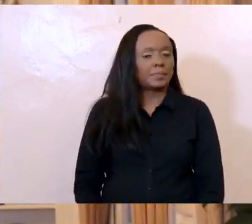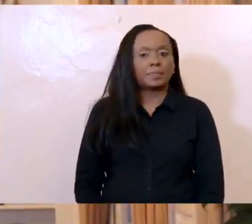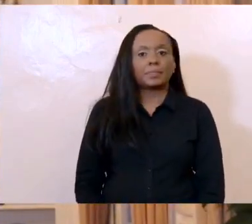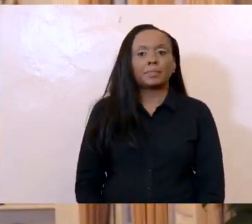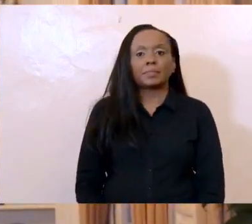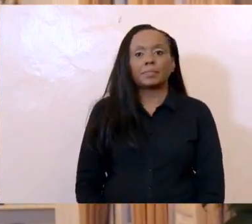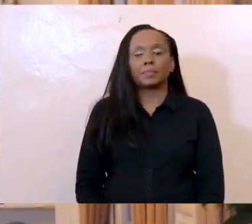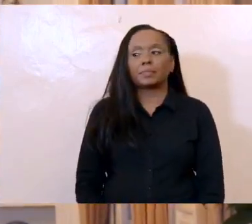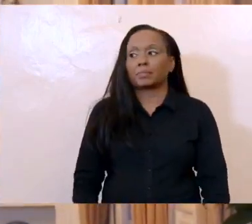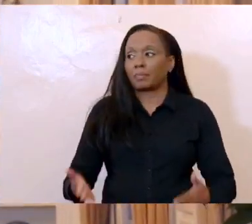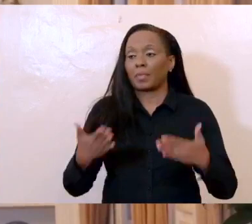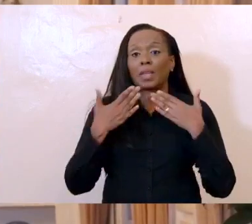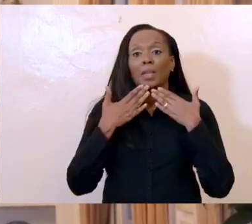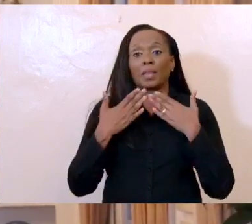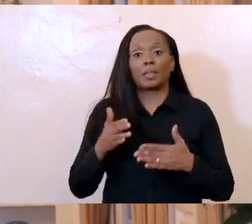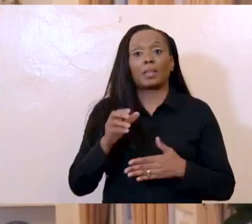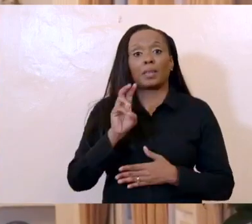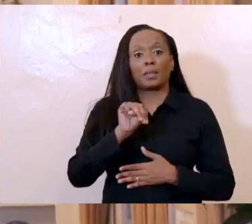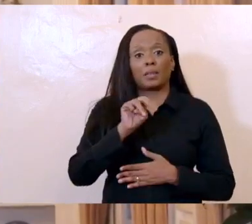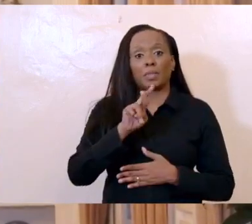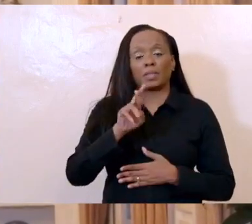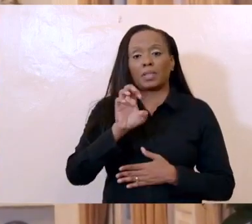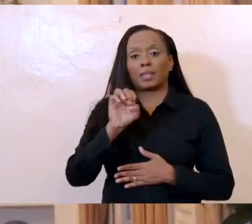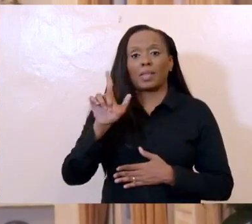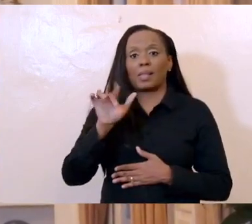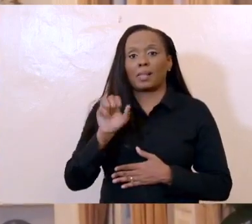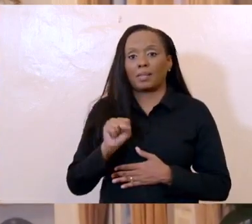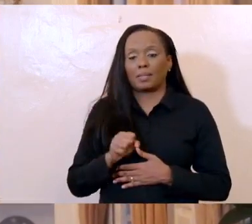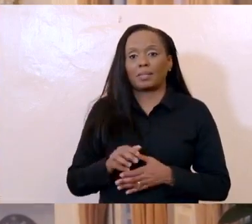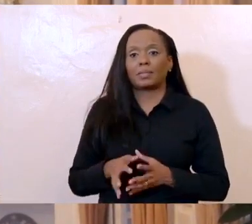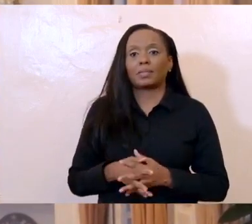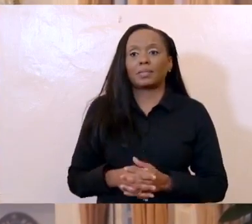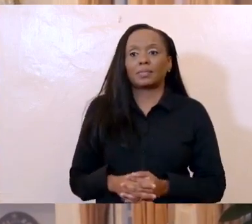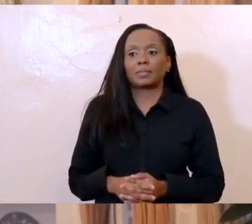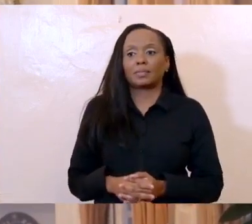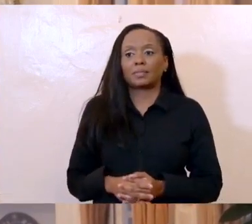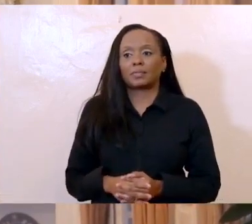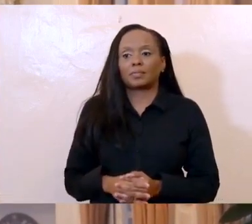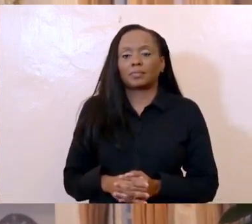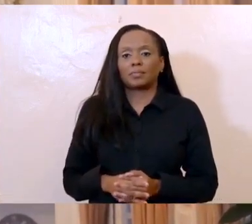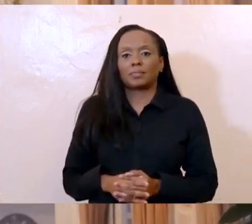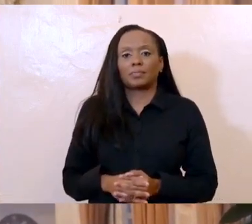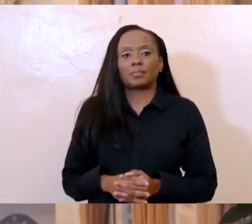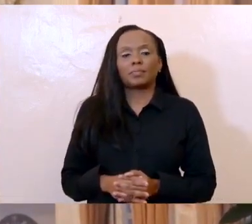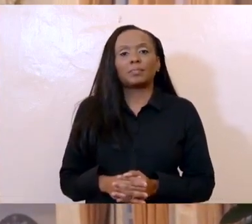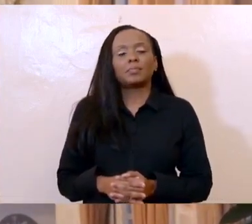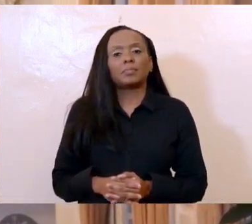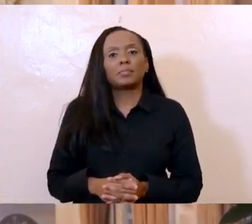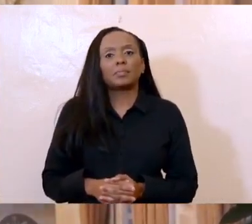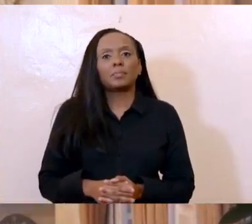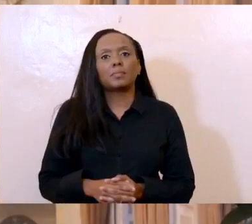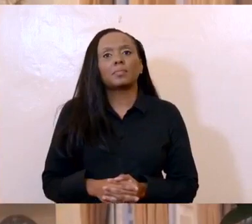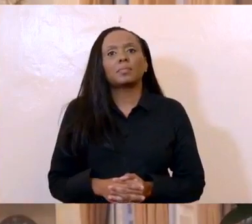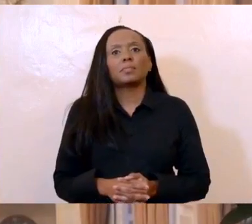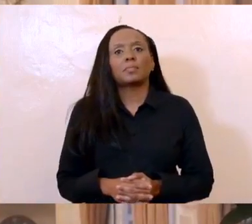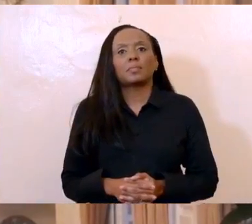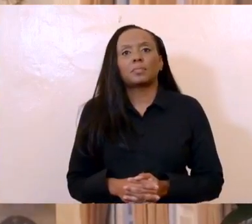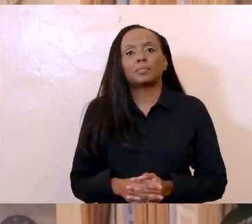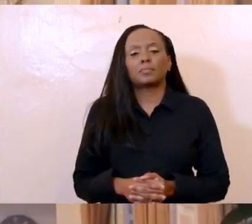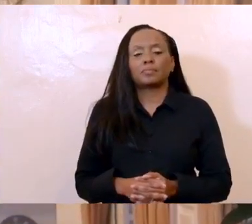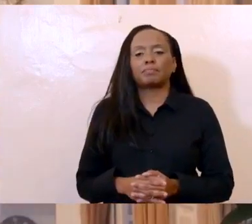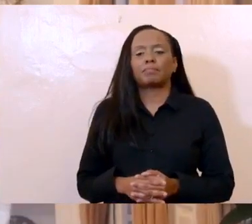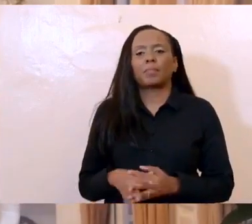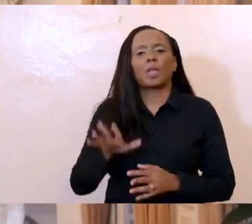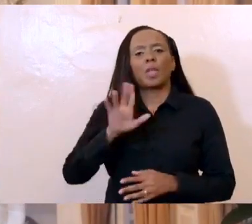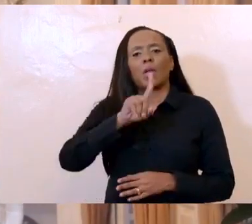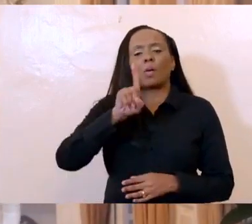Thank you, Mr. Ellis, for your questions. The question in relation to families and so